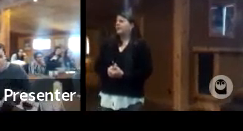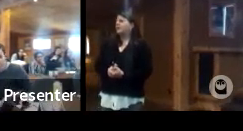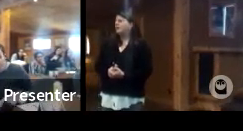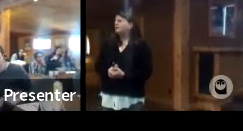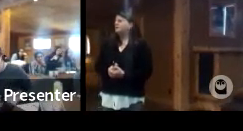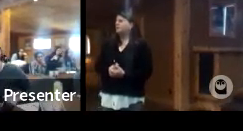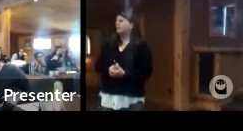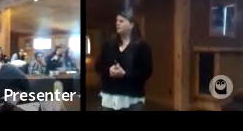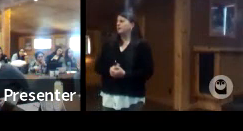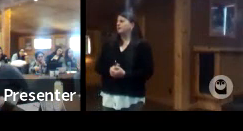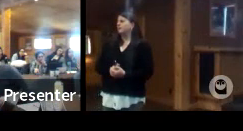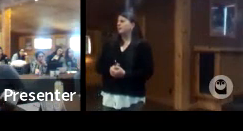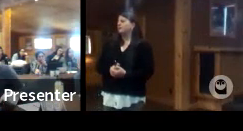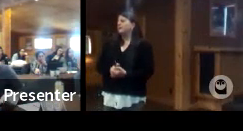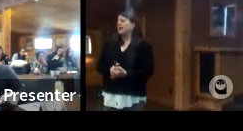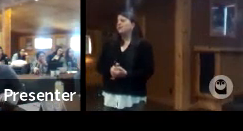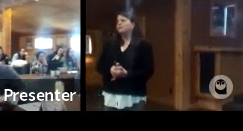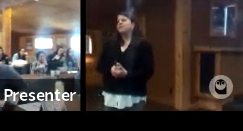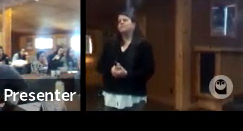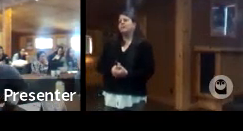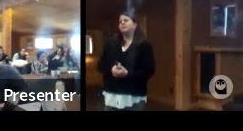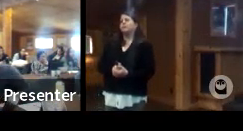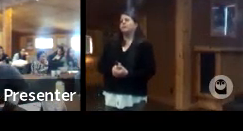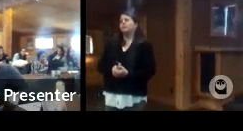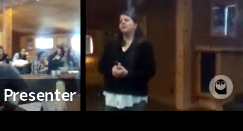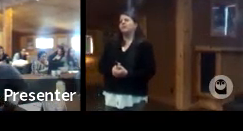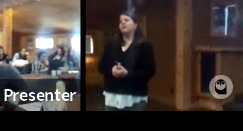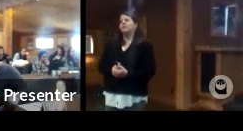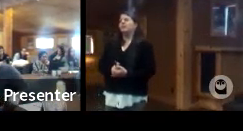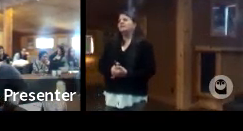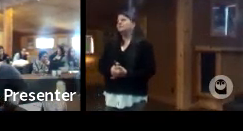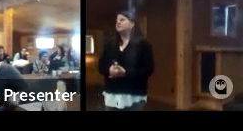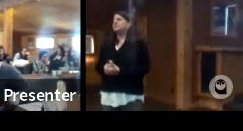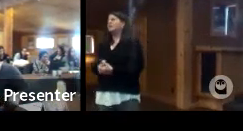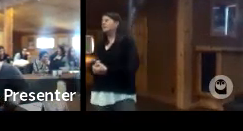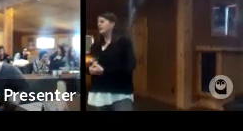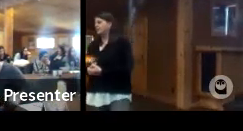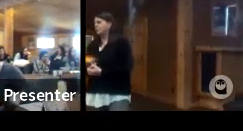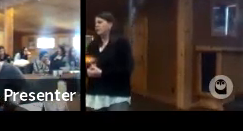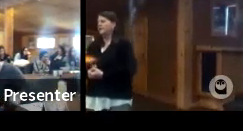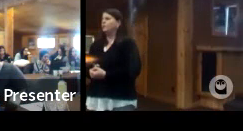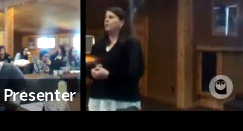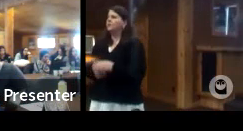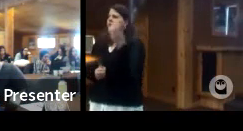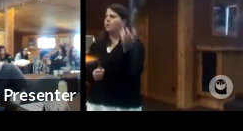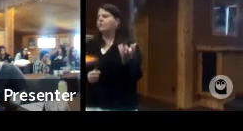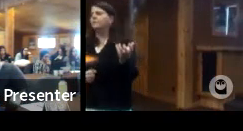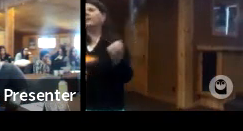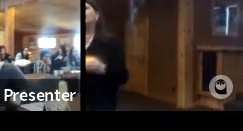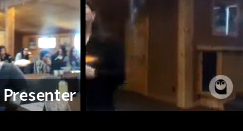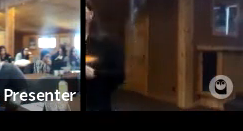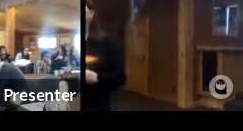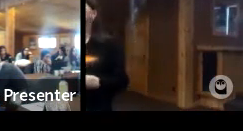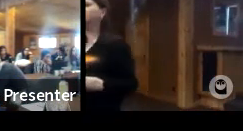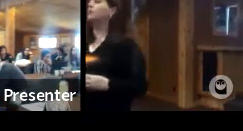expert witness, how long have you been doing this? Approximately how many victims have you worked with? In what different settings have you worked? Have you worked in the